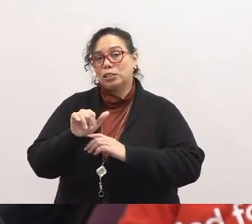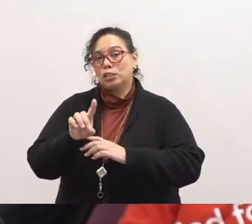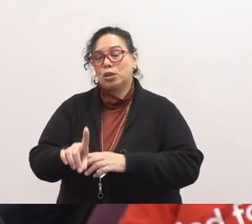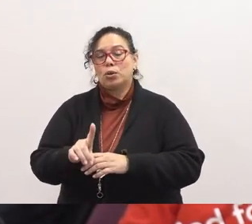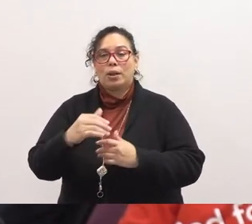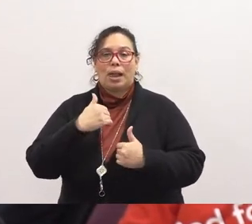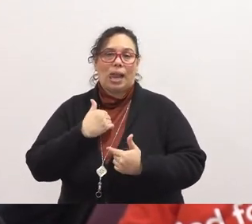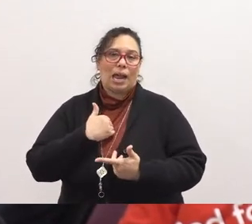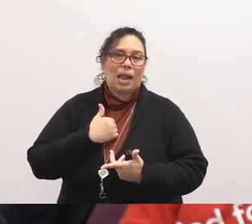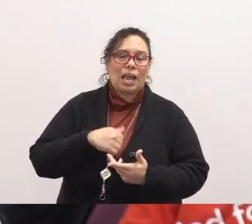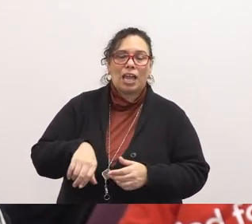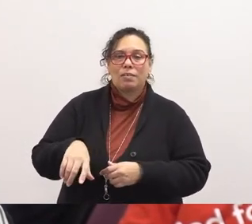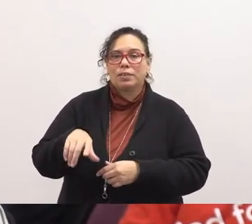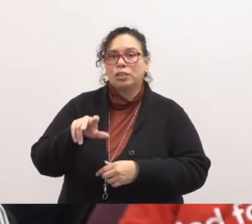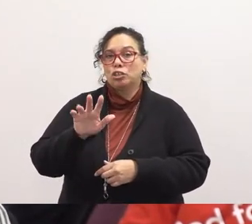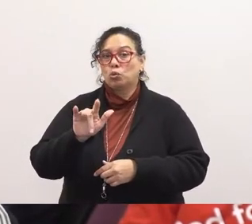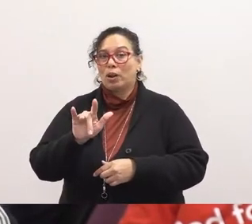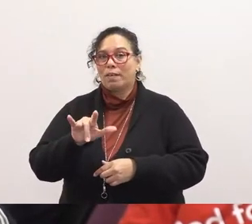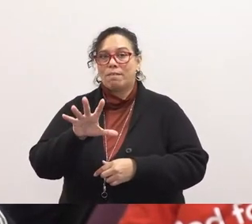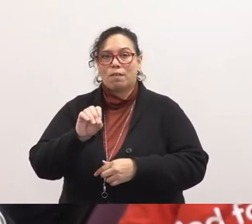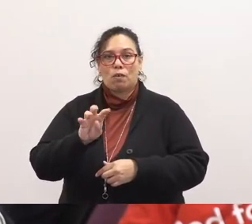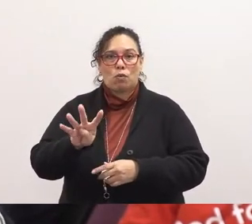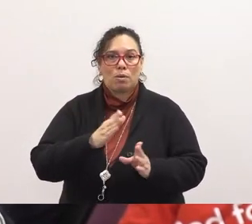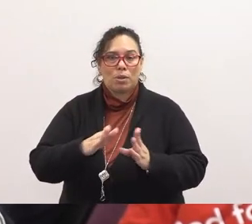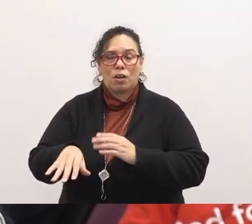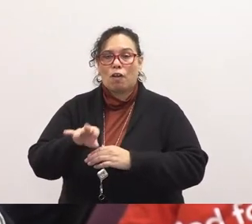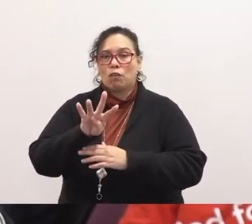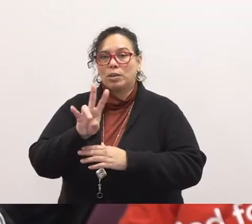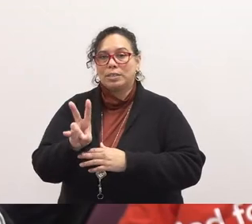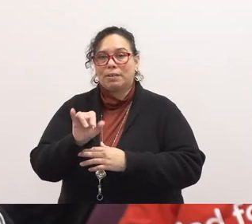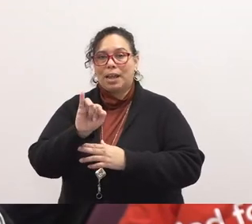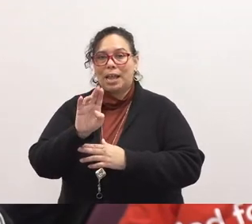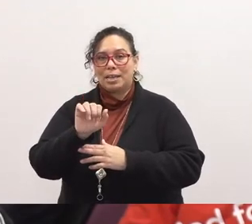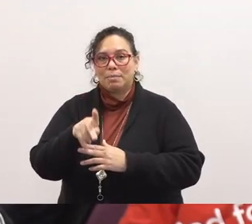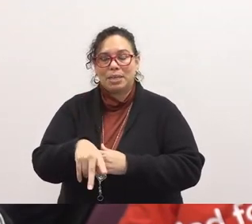with 25 504 plans, 47 IEPs, and